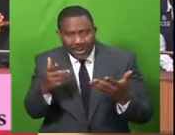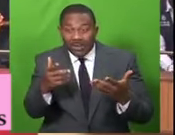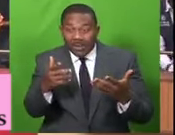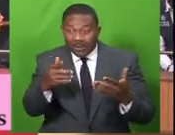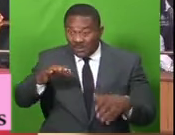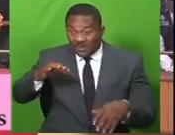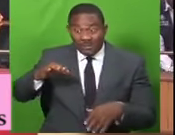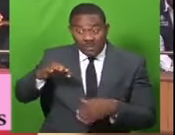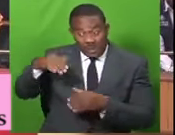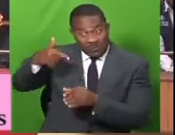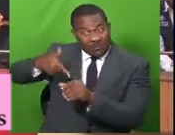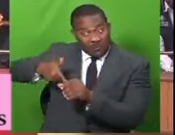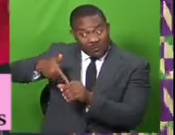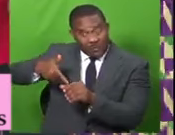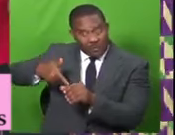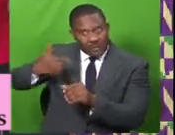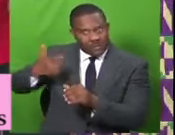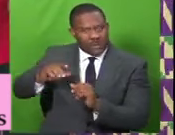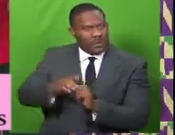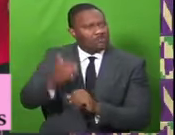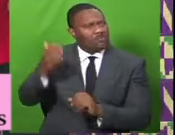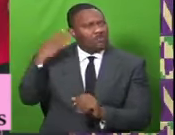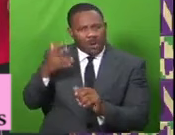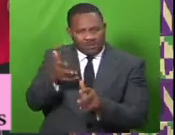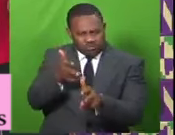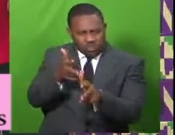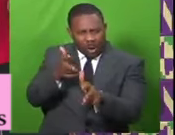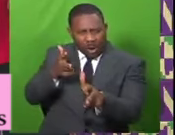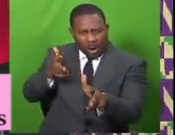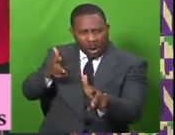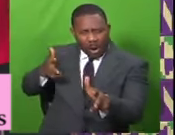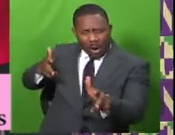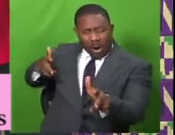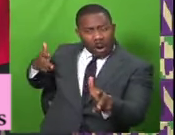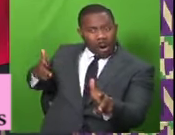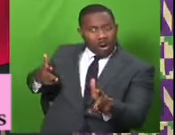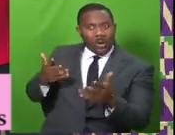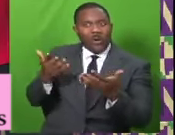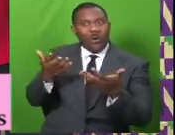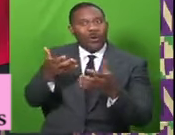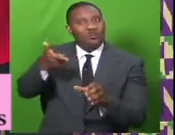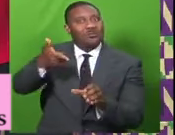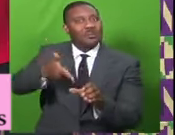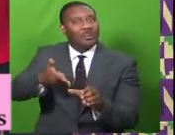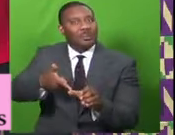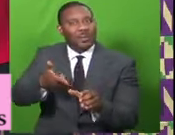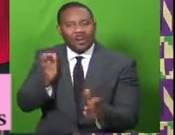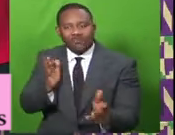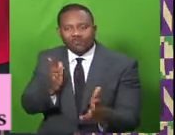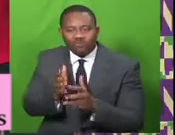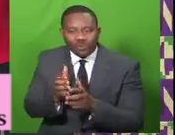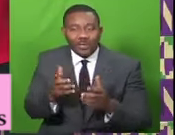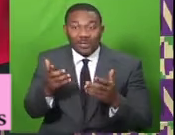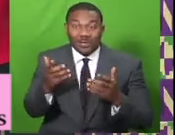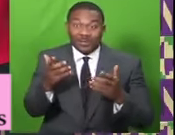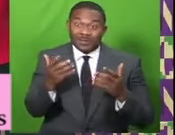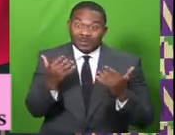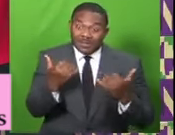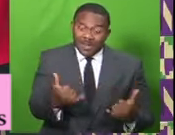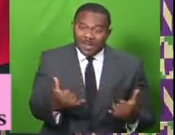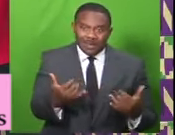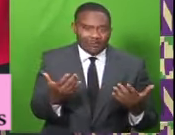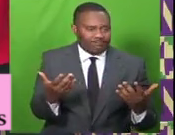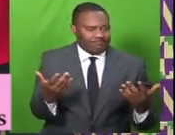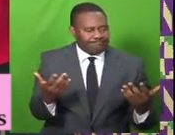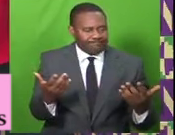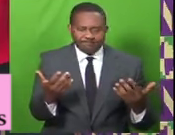fuel, and we've been spared long winding queues to fuel our vehicles. Our markets and shops are, by the grace of God,